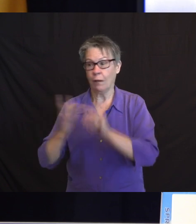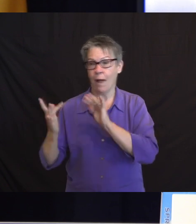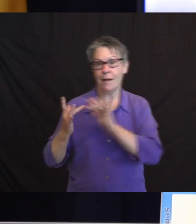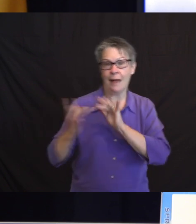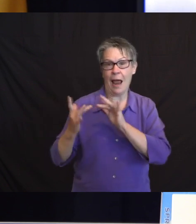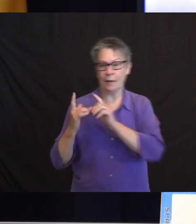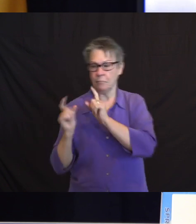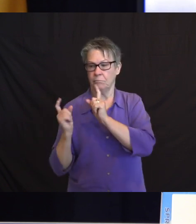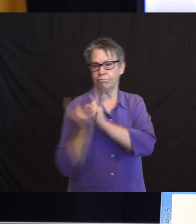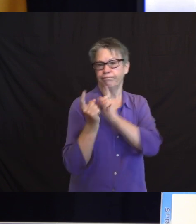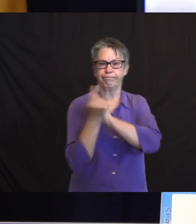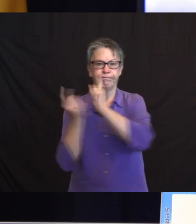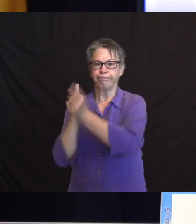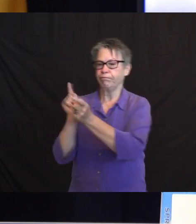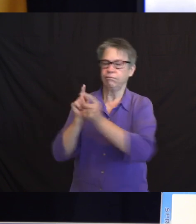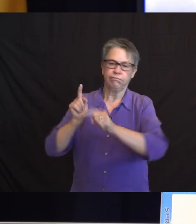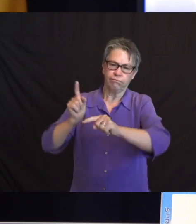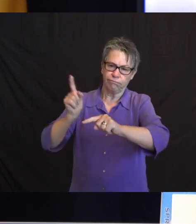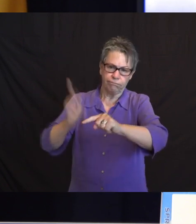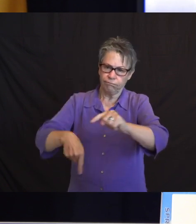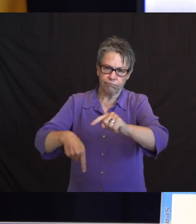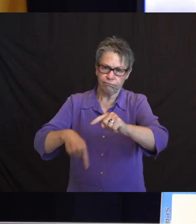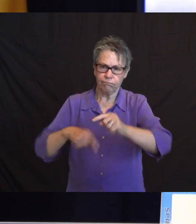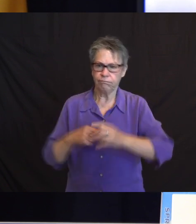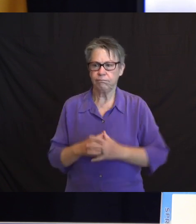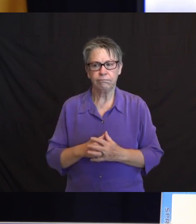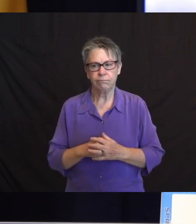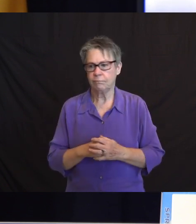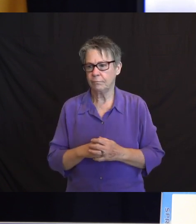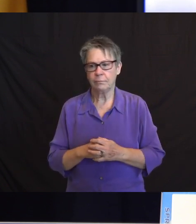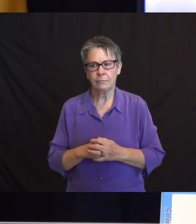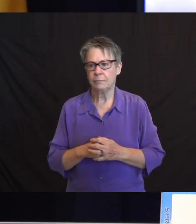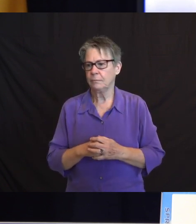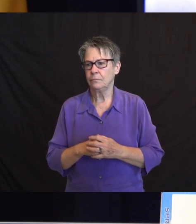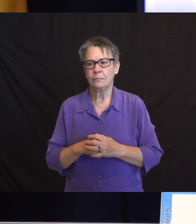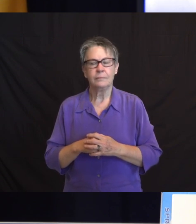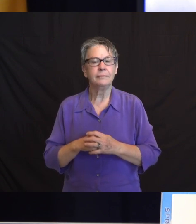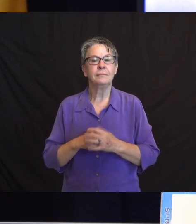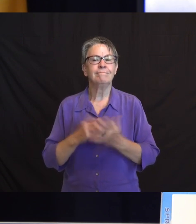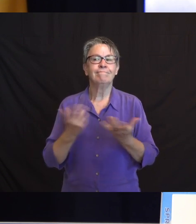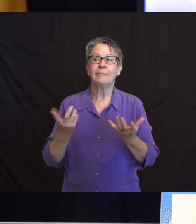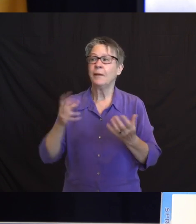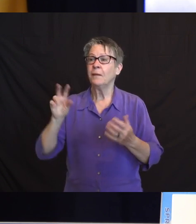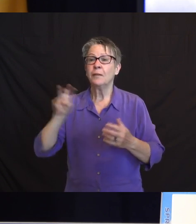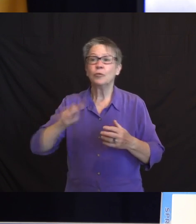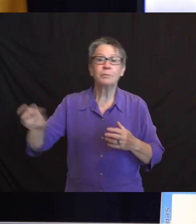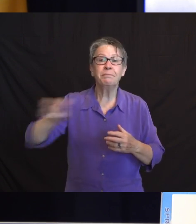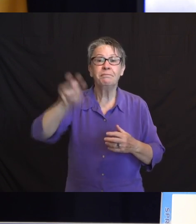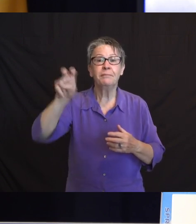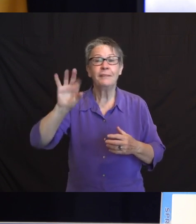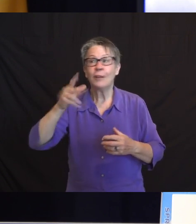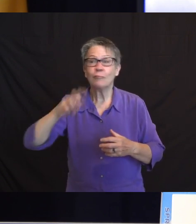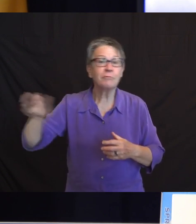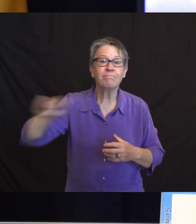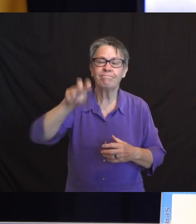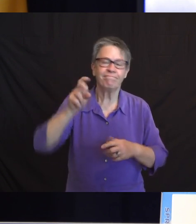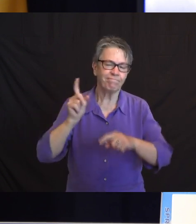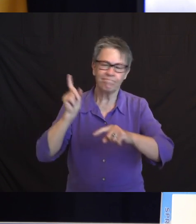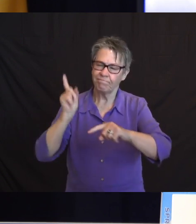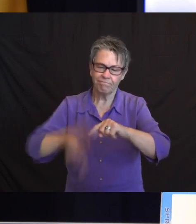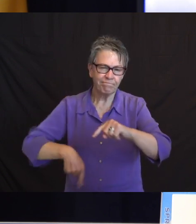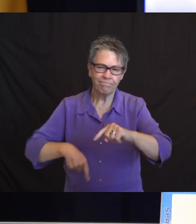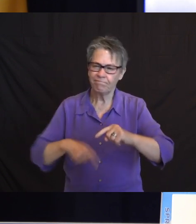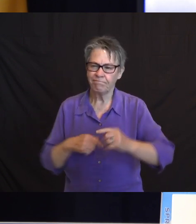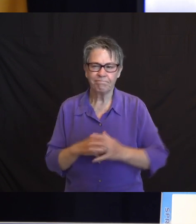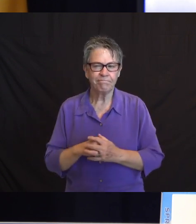All youth camps are prohibited from off-site activities. Hand wash and hand sanitizer stations should be provided in